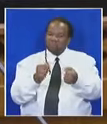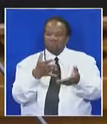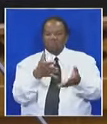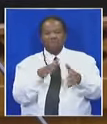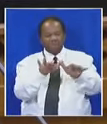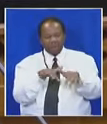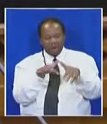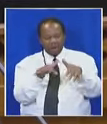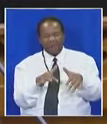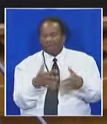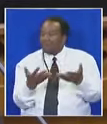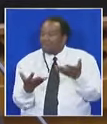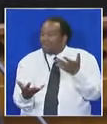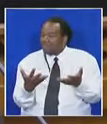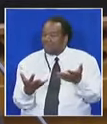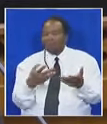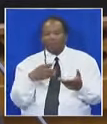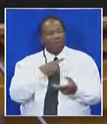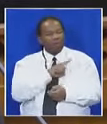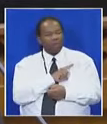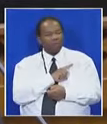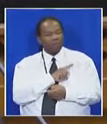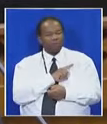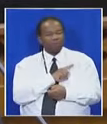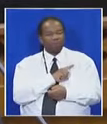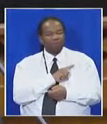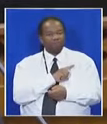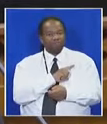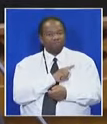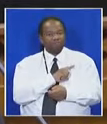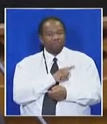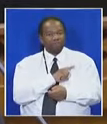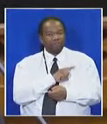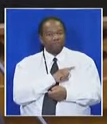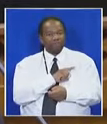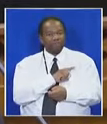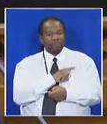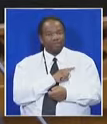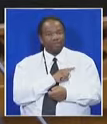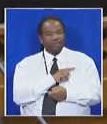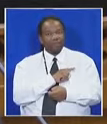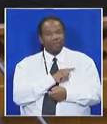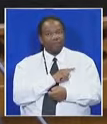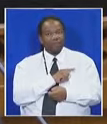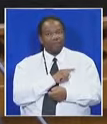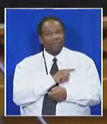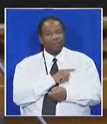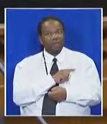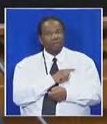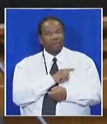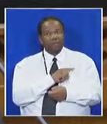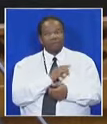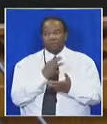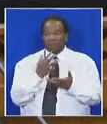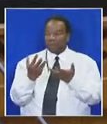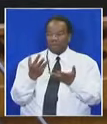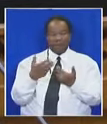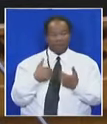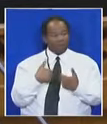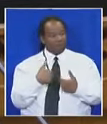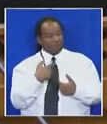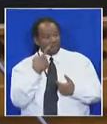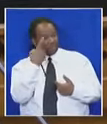Is it maybe because they take the opposition in this country as their necessary fools who can't think